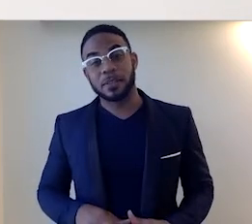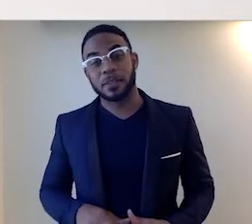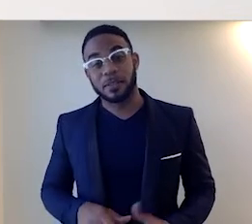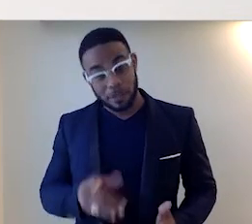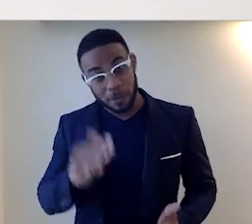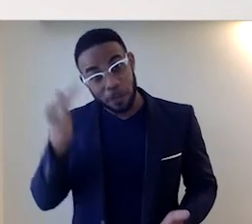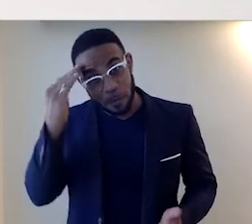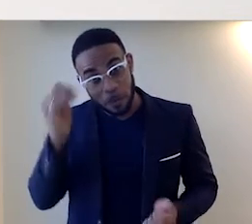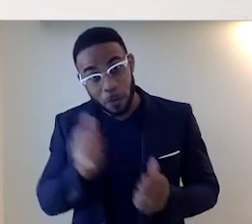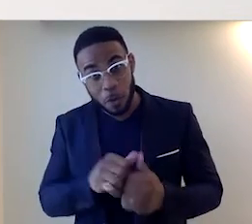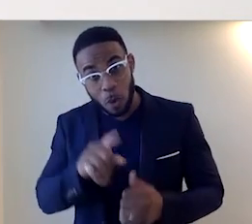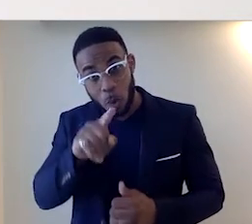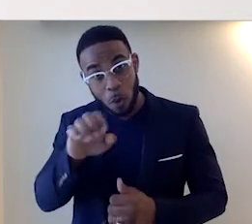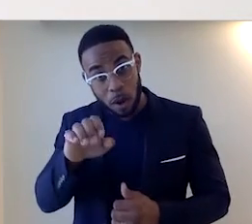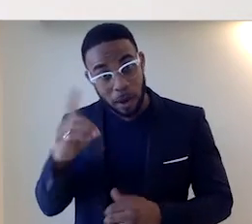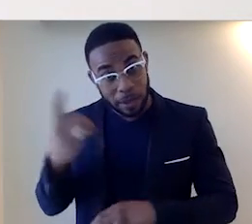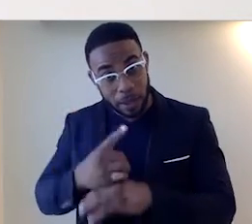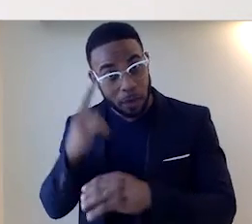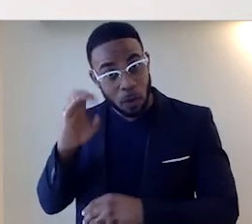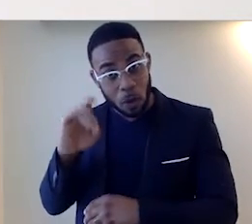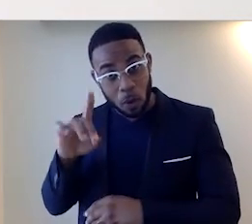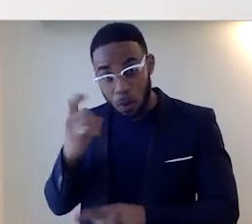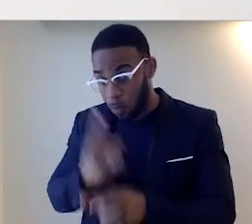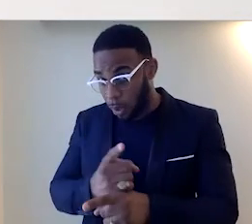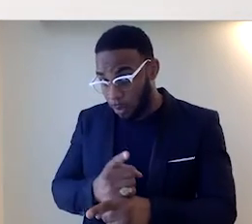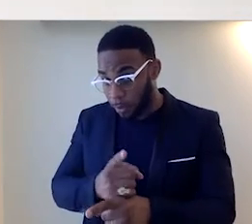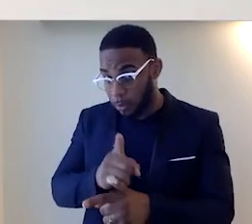You're familiar with 100 Days of Code, right?